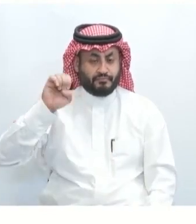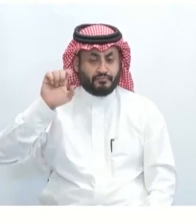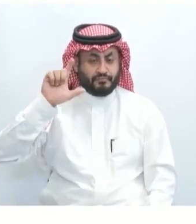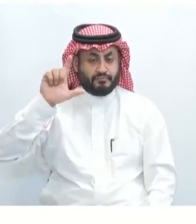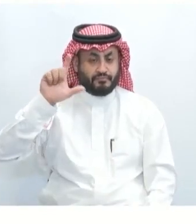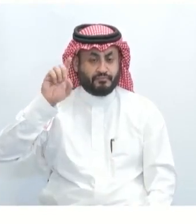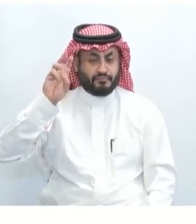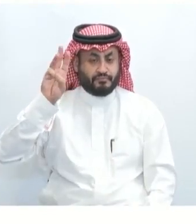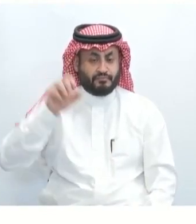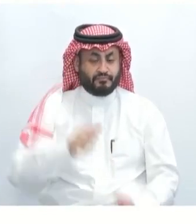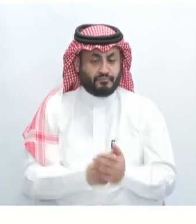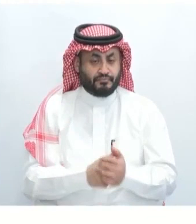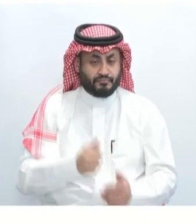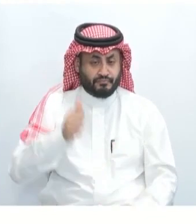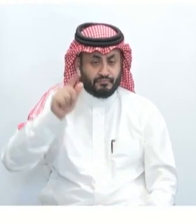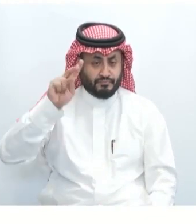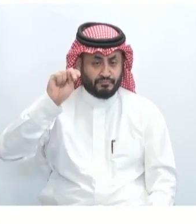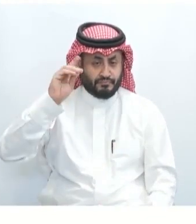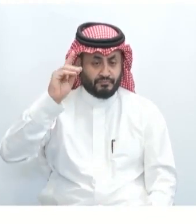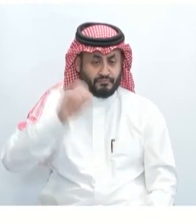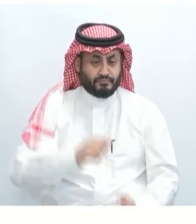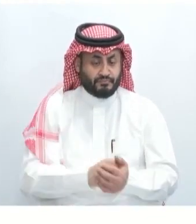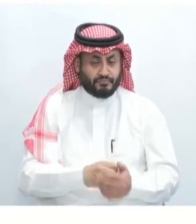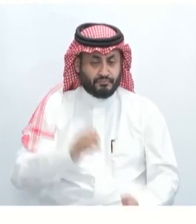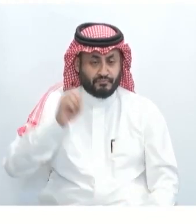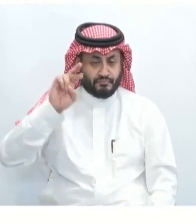and orange.